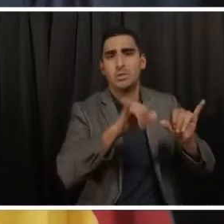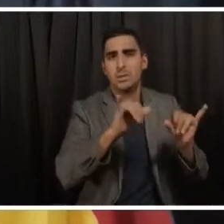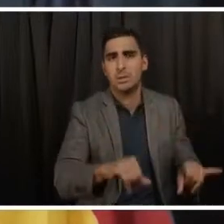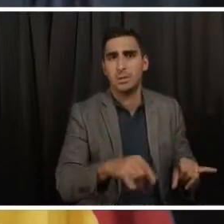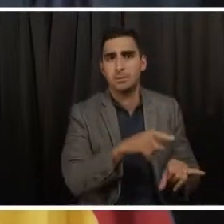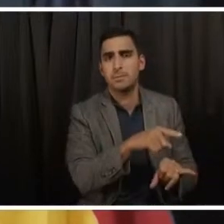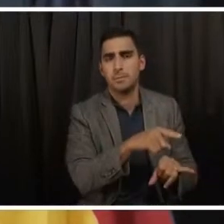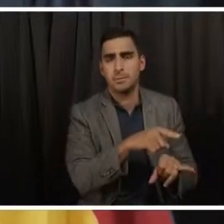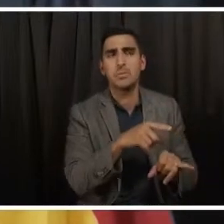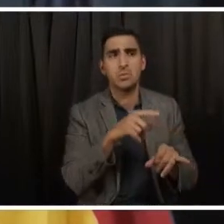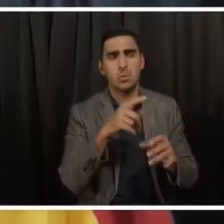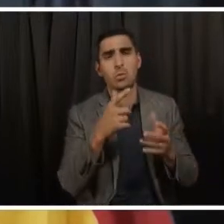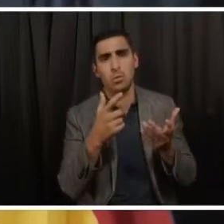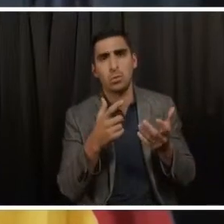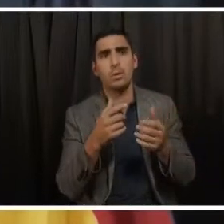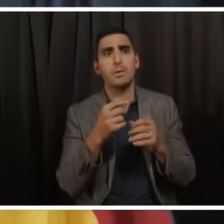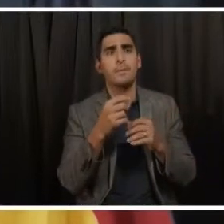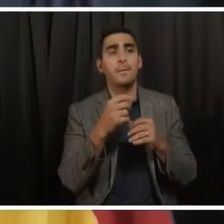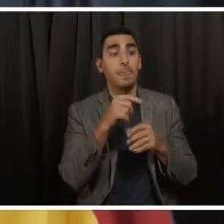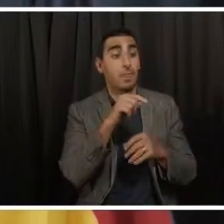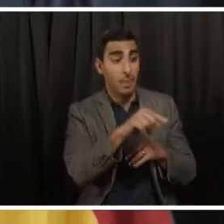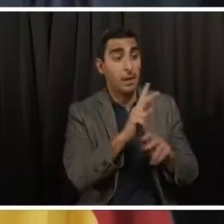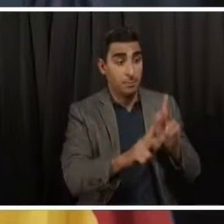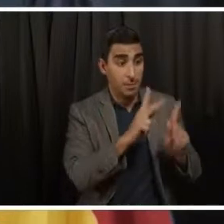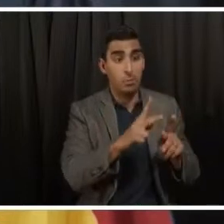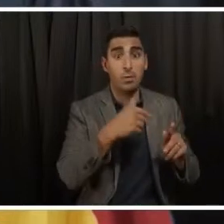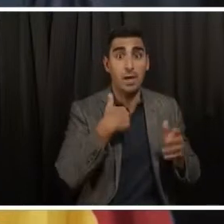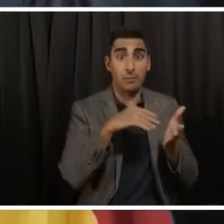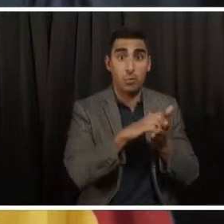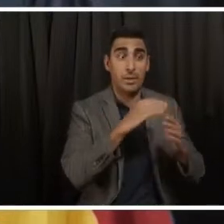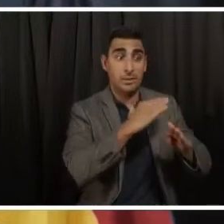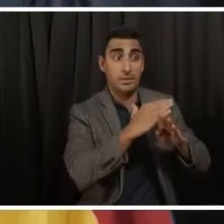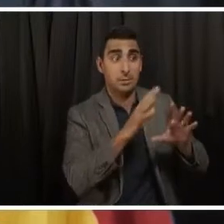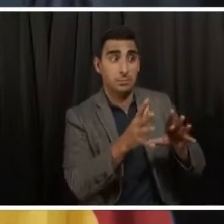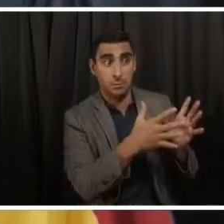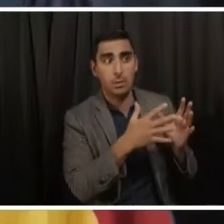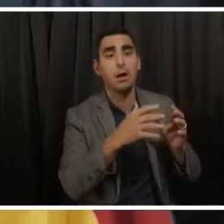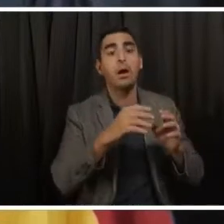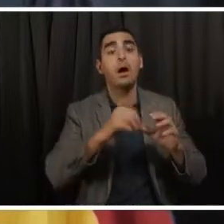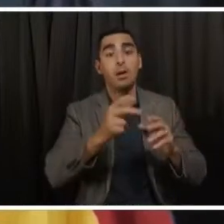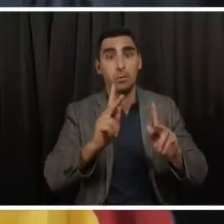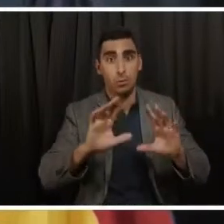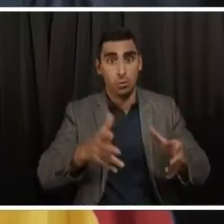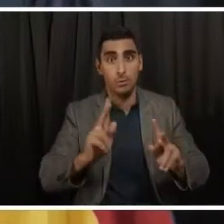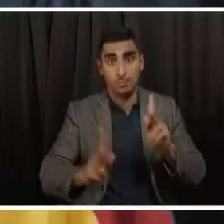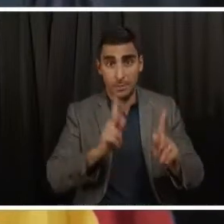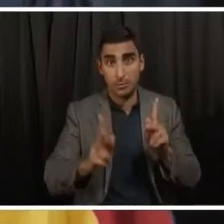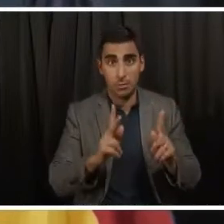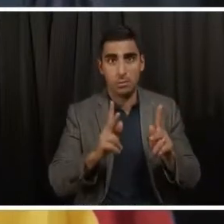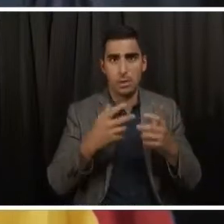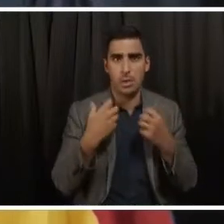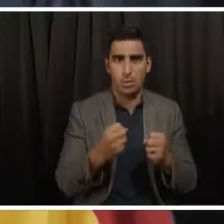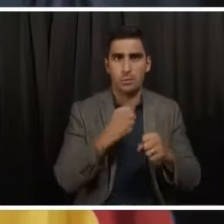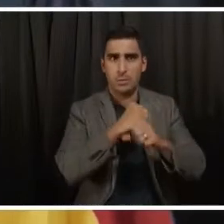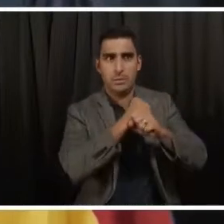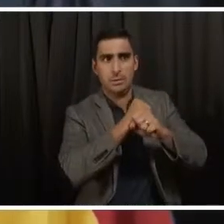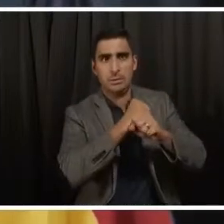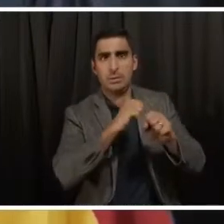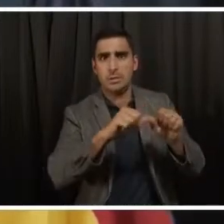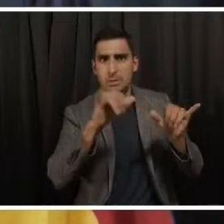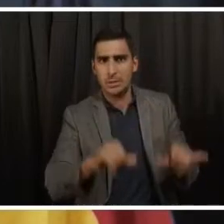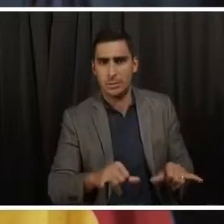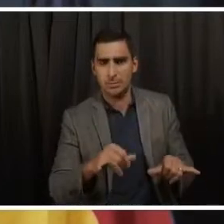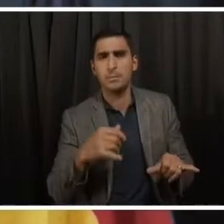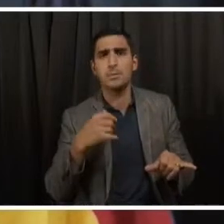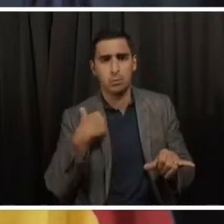systems to tease apart the immunocompromised individuals versus other individuals. And so as time goes on and we gather more and more individuals